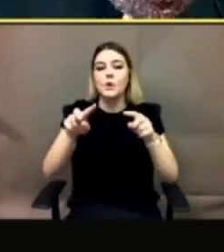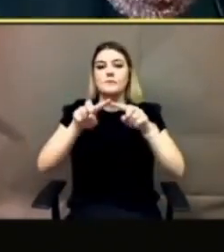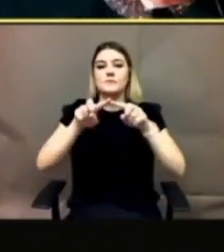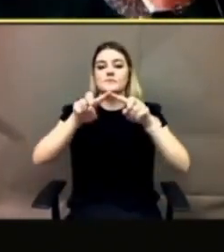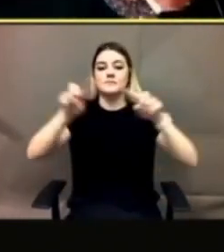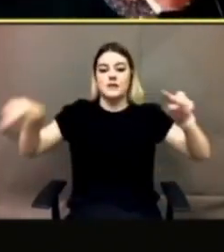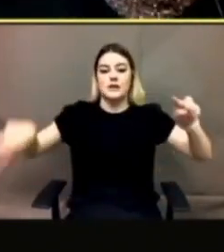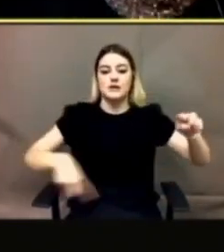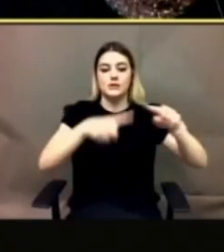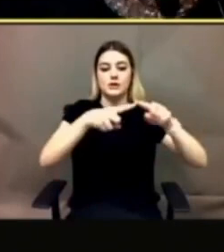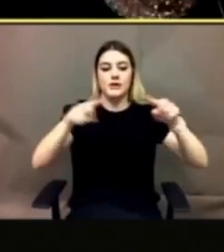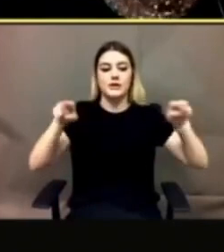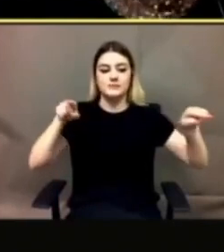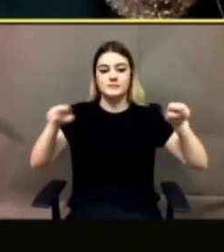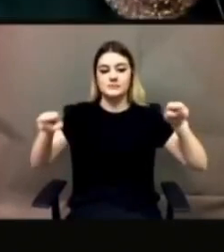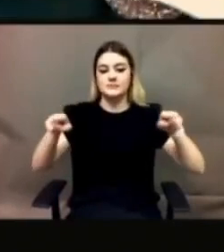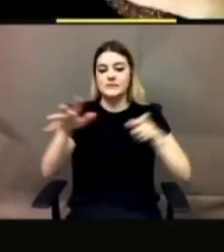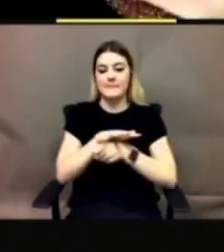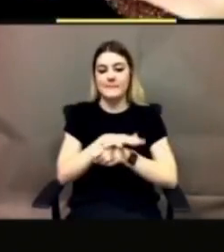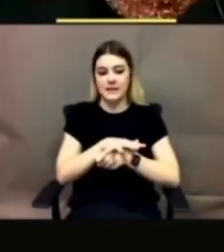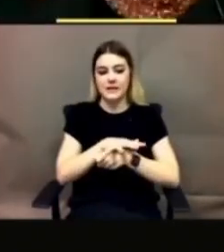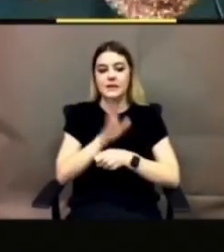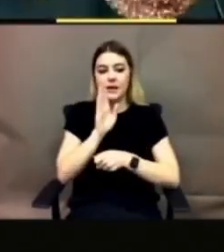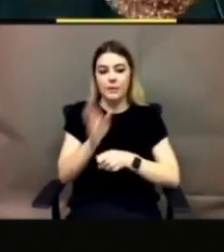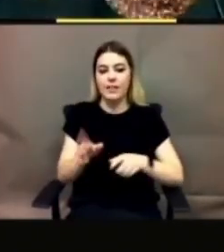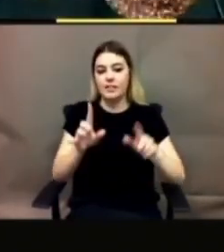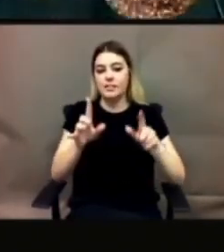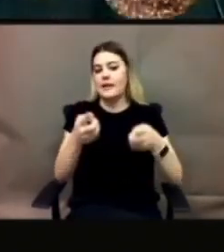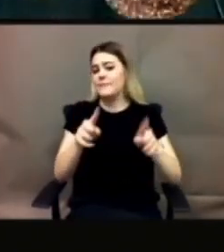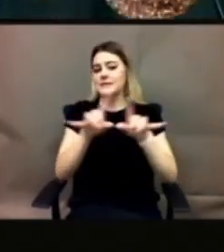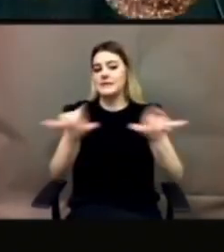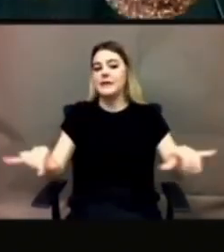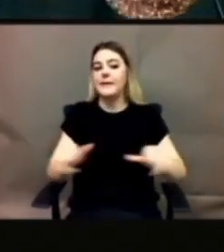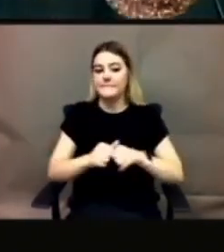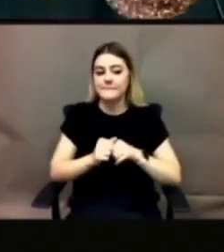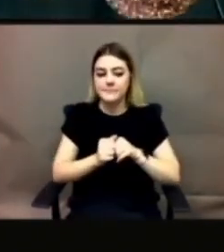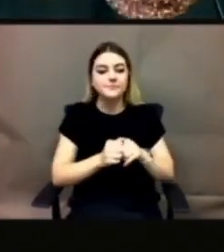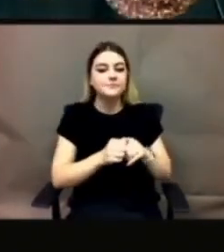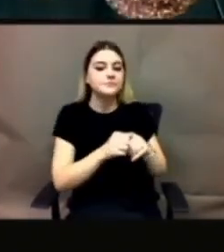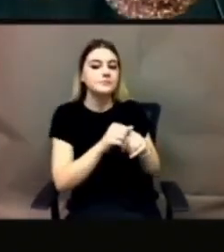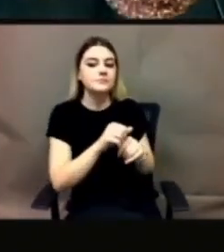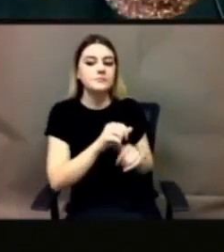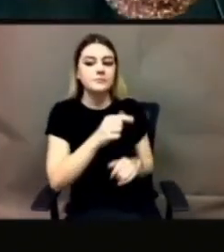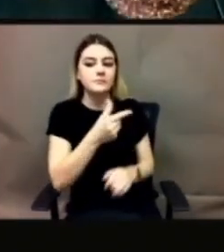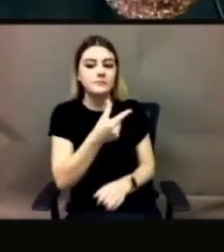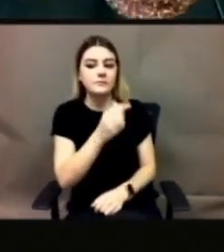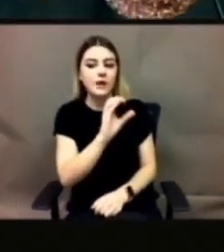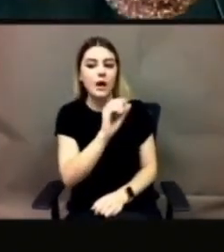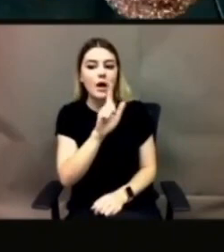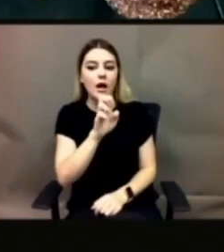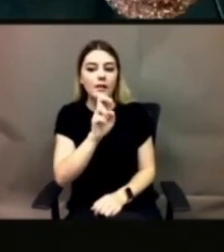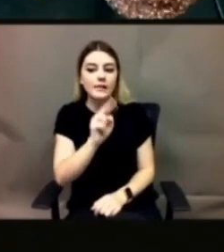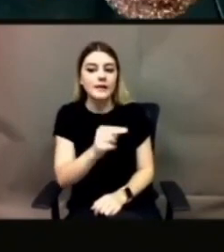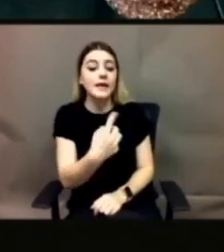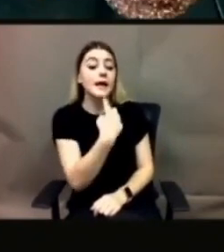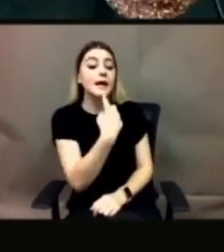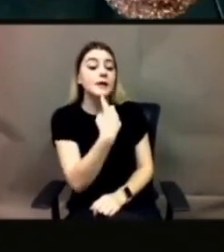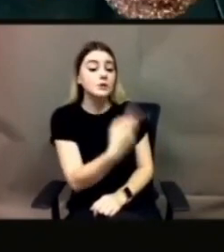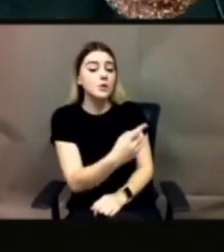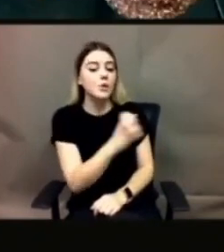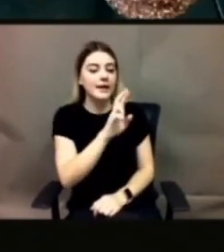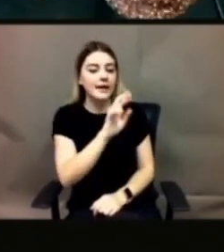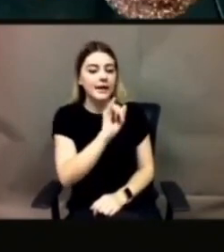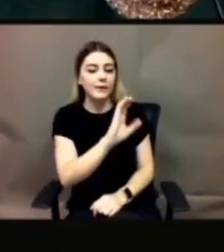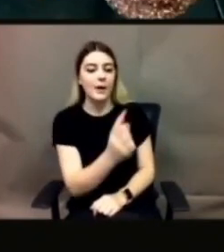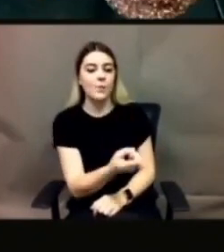and the copper scrubber. And I told Eric about one of our participants in our workshop that said